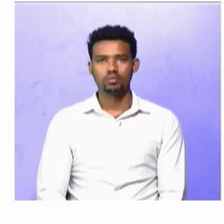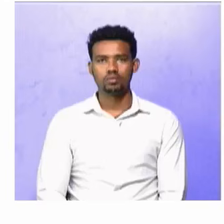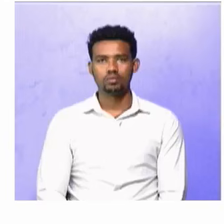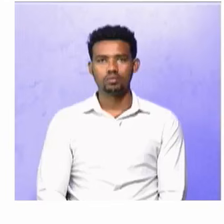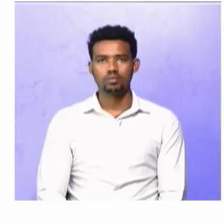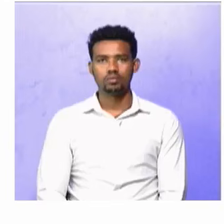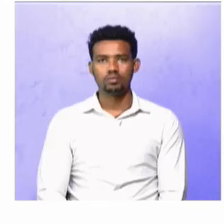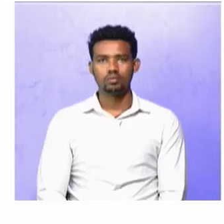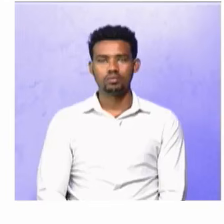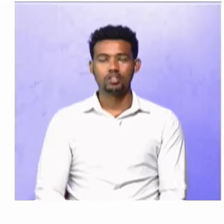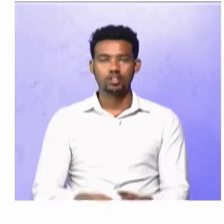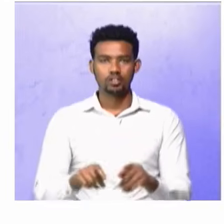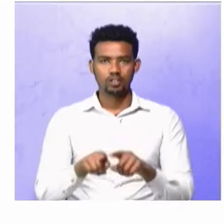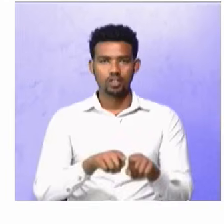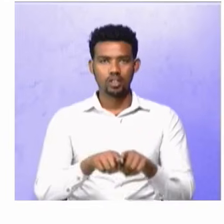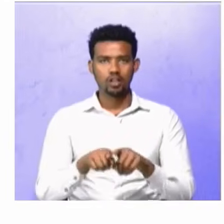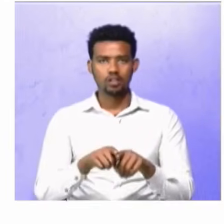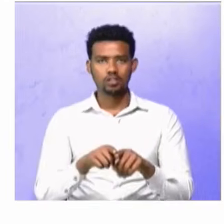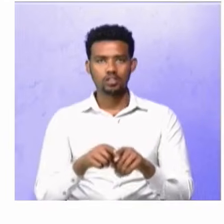difficult,